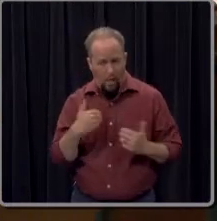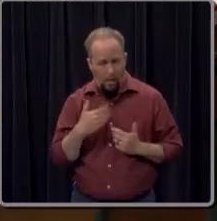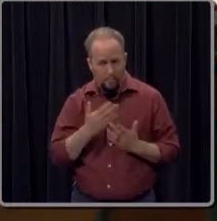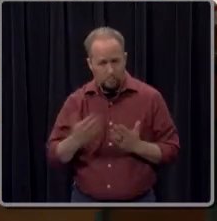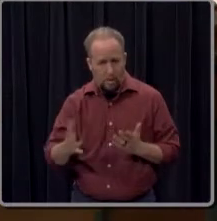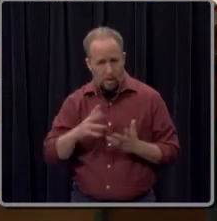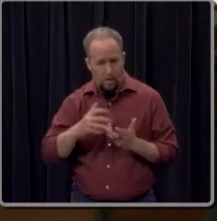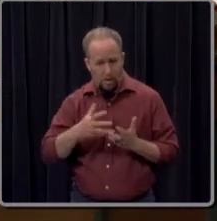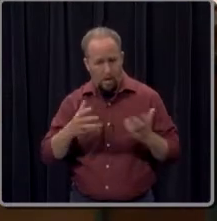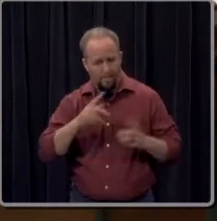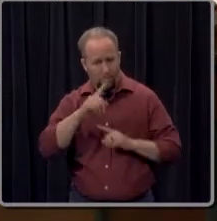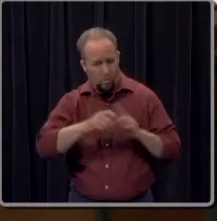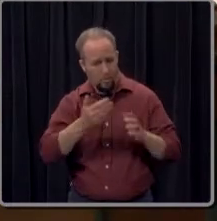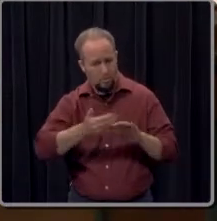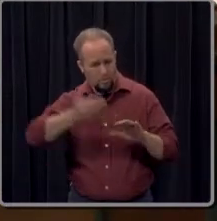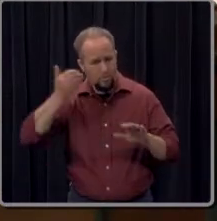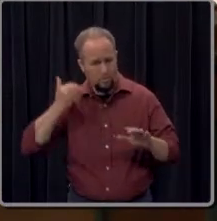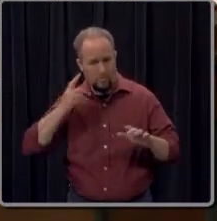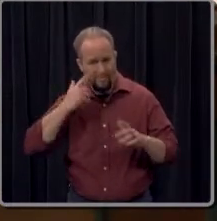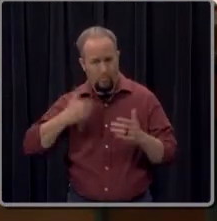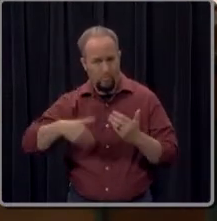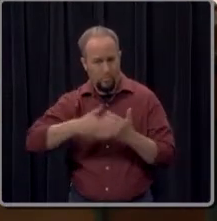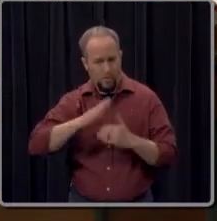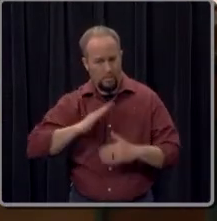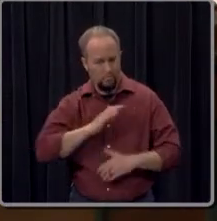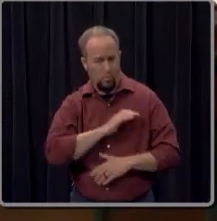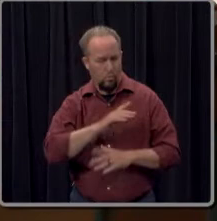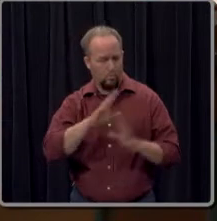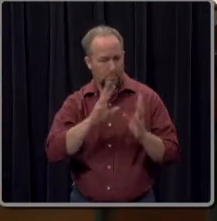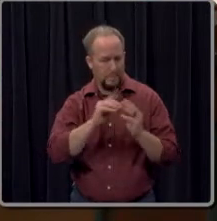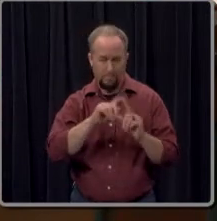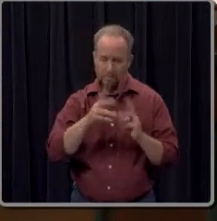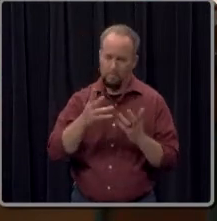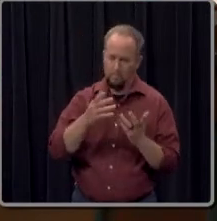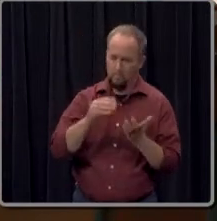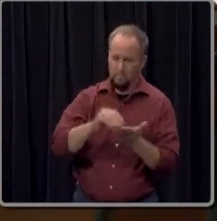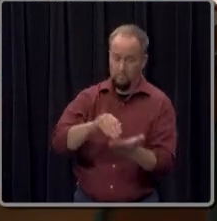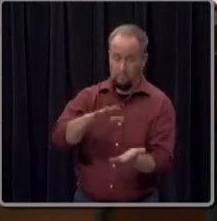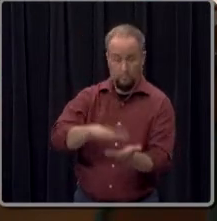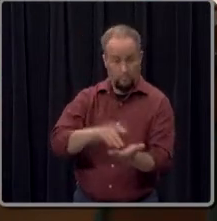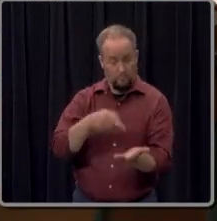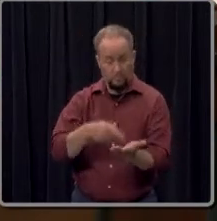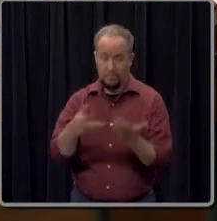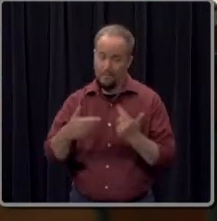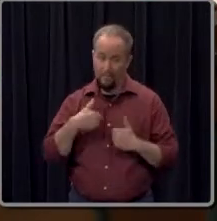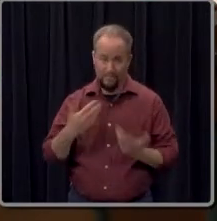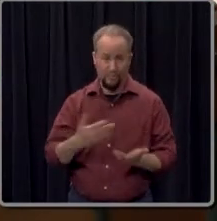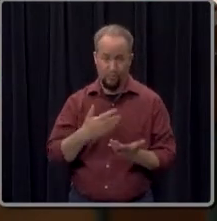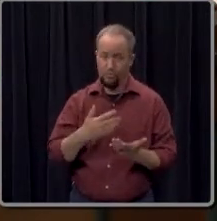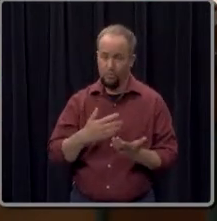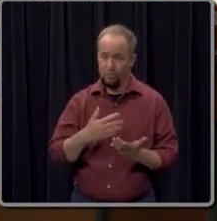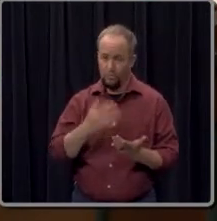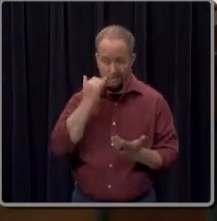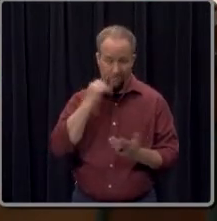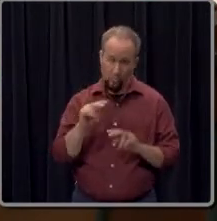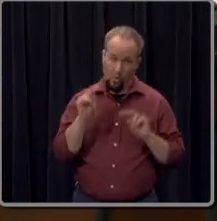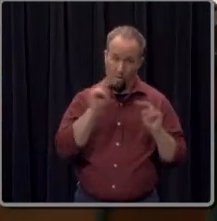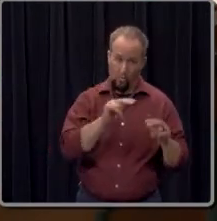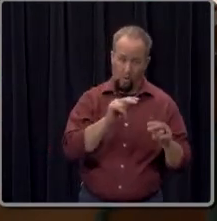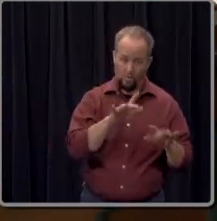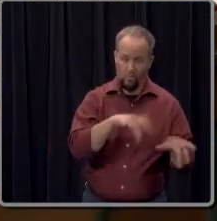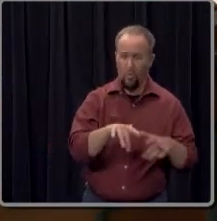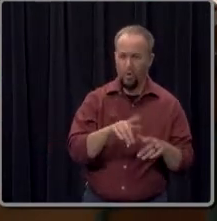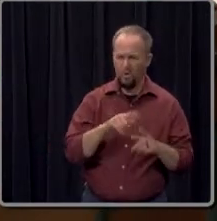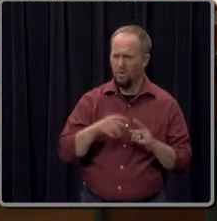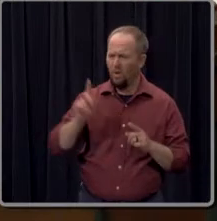lot of questions already ahead of for next board meeting. But I just want to be on the record that there was a jump in if you want to watch the recording. You